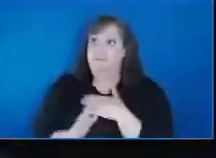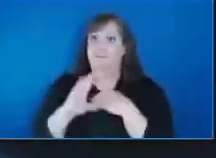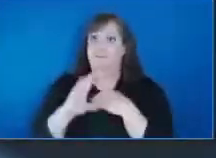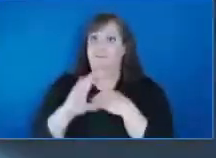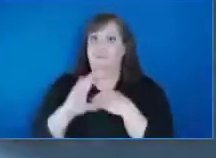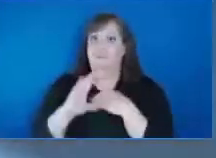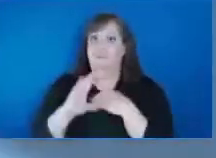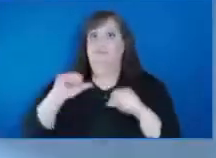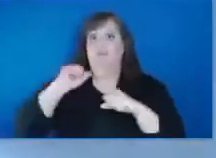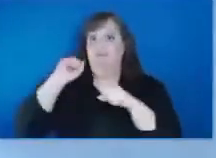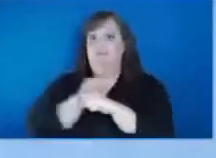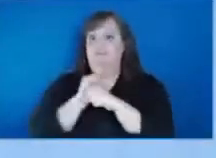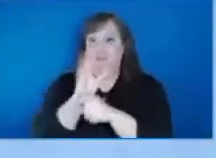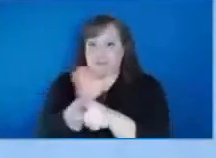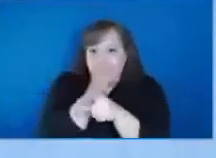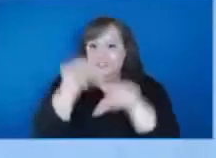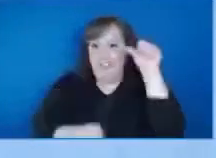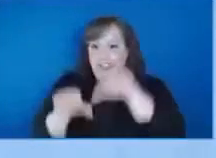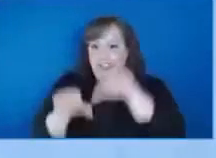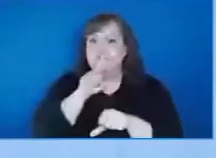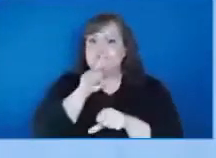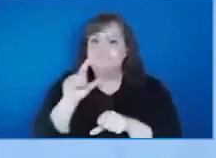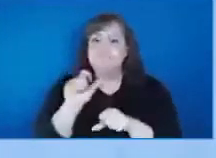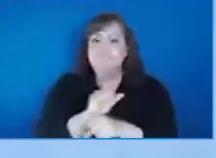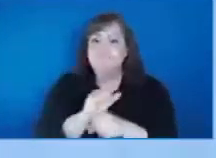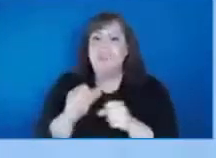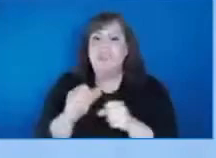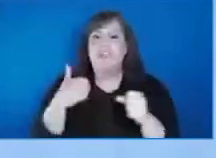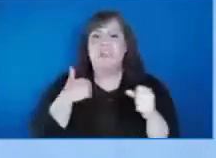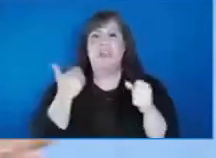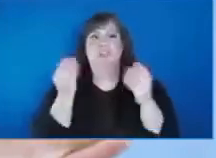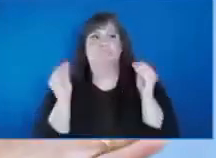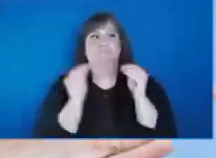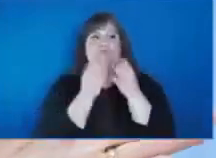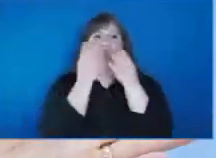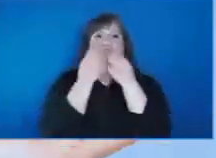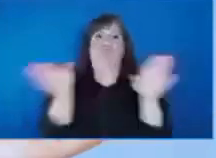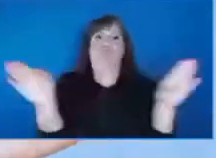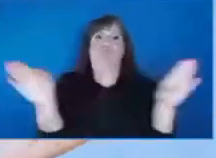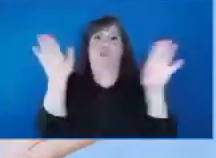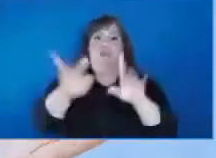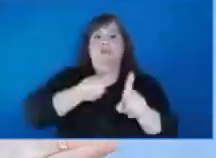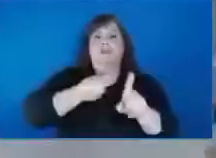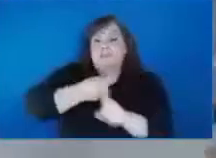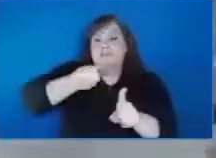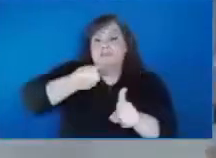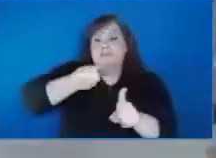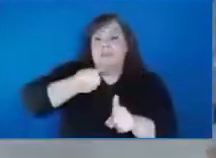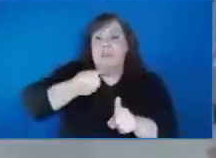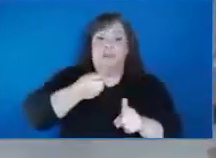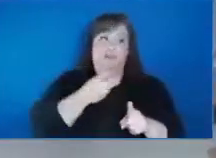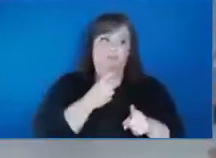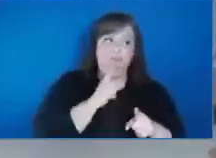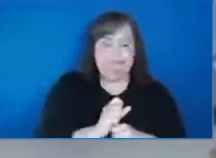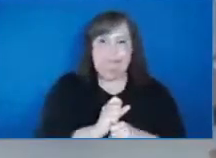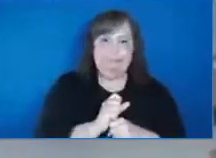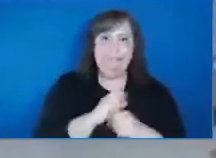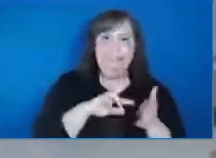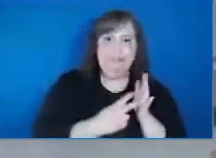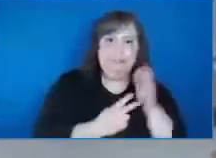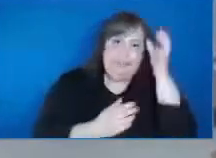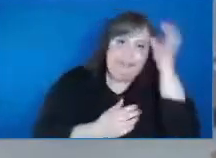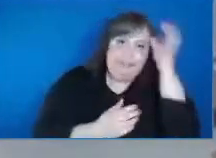of science that has such a broader impact, you know, figuratively and literally. So DART!